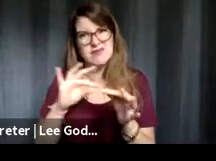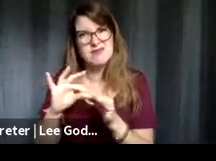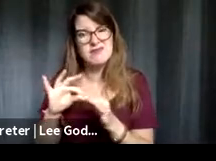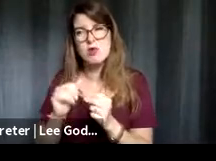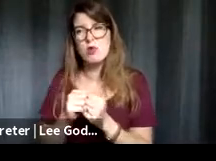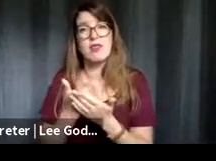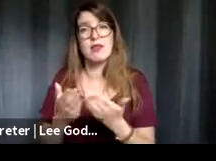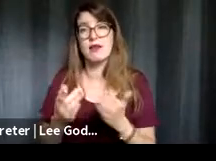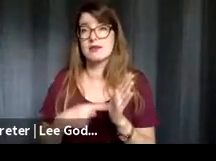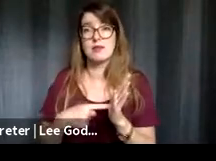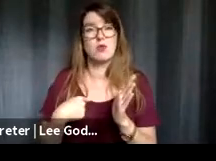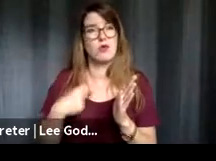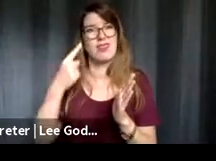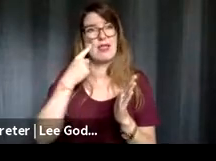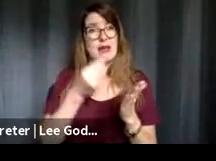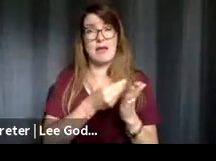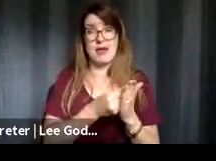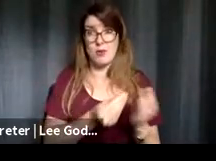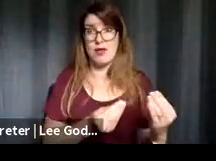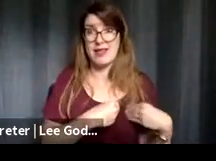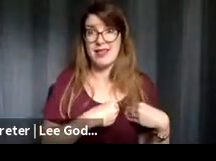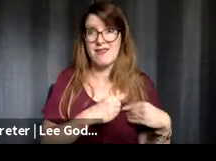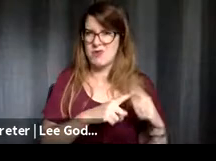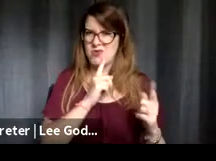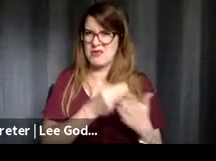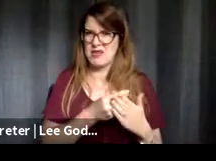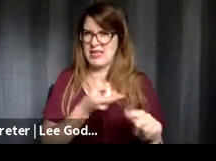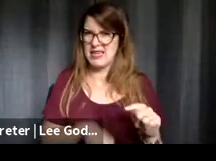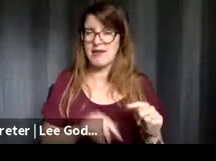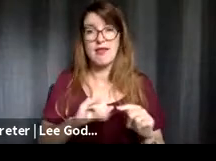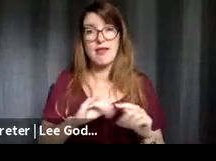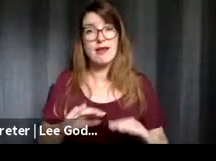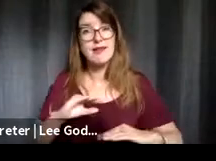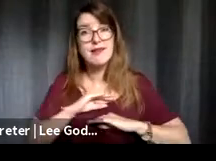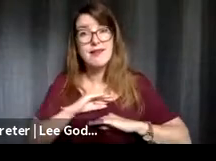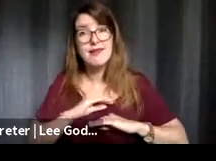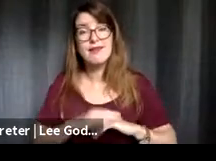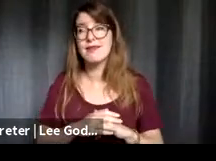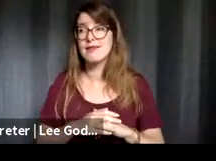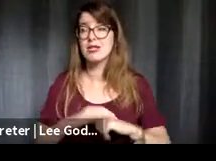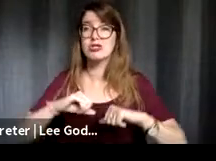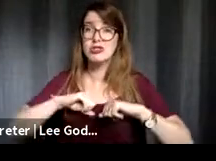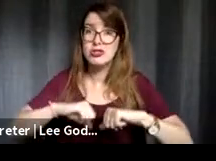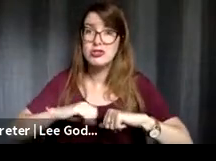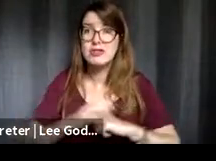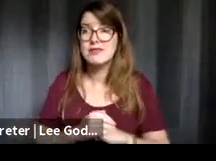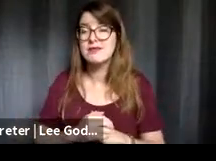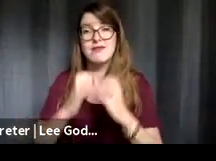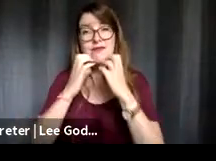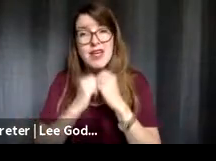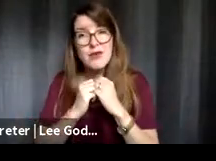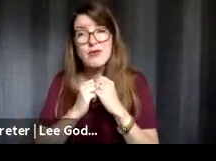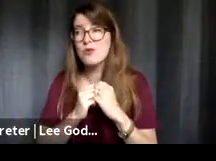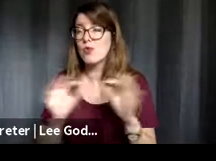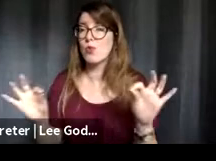that sometimes we think money is going to get us, but it can't, like contentment and security and value and